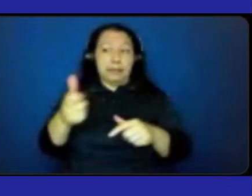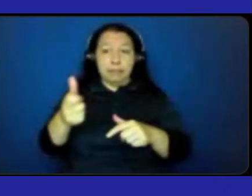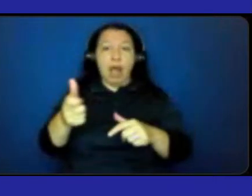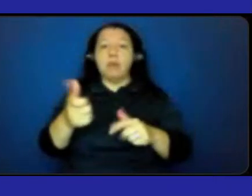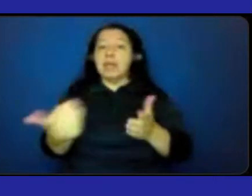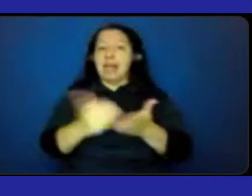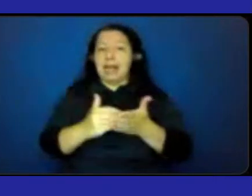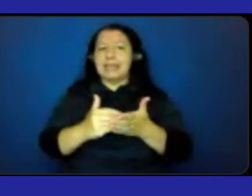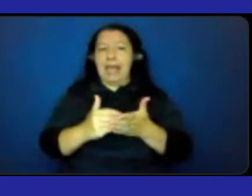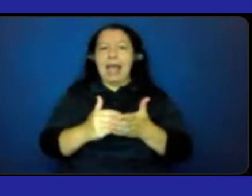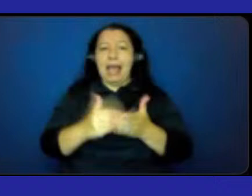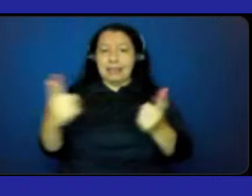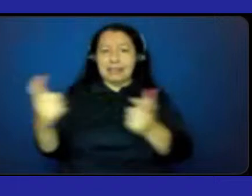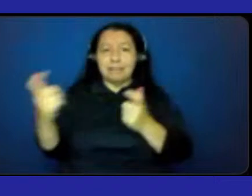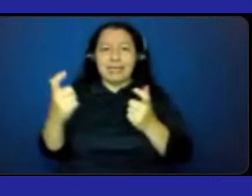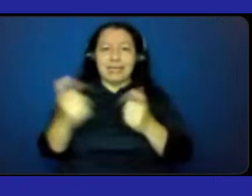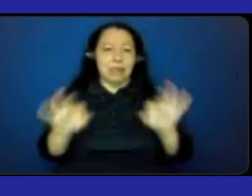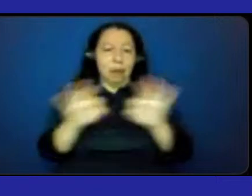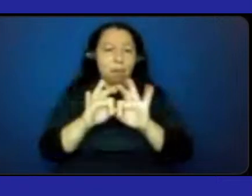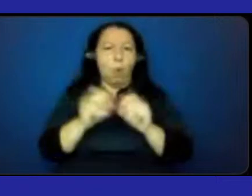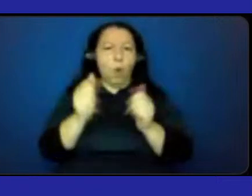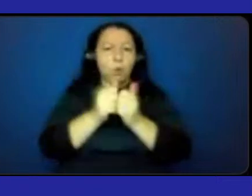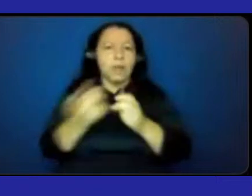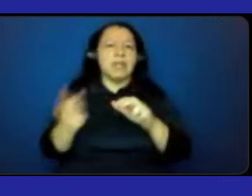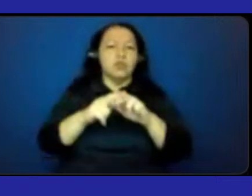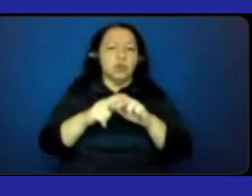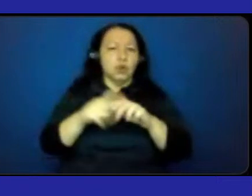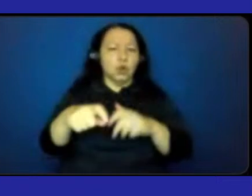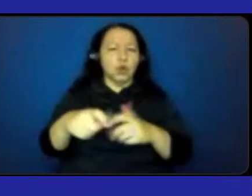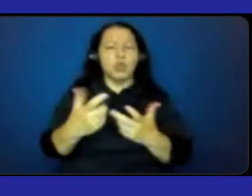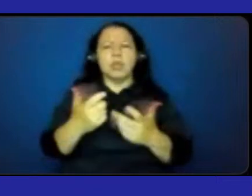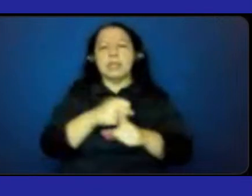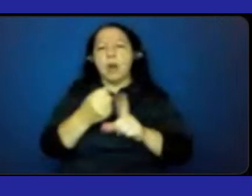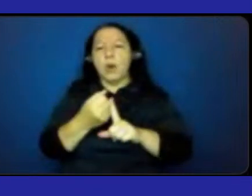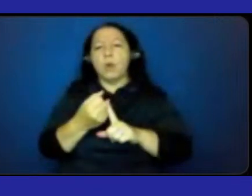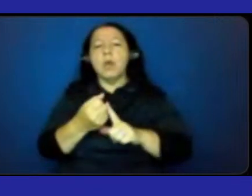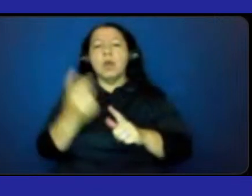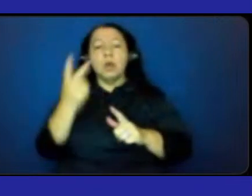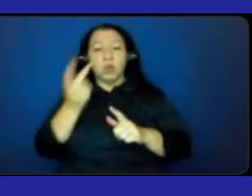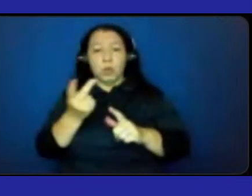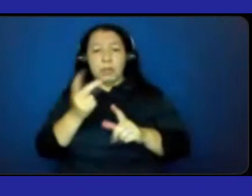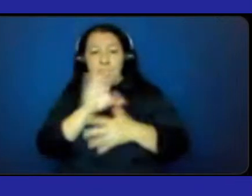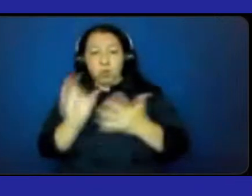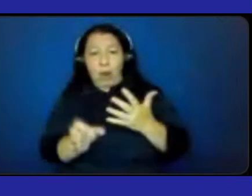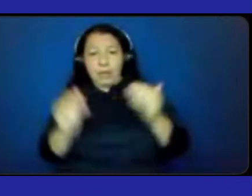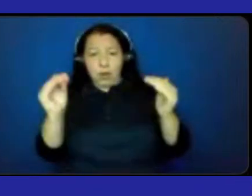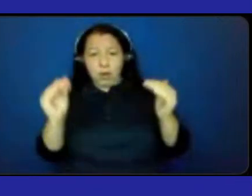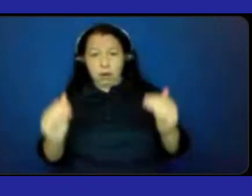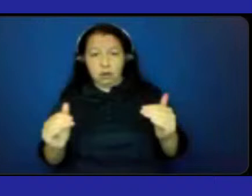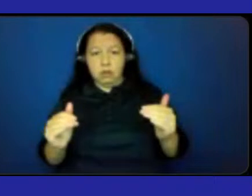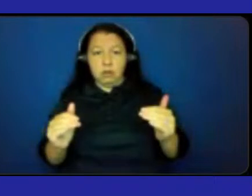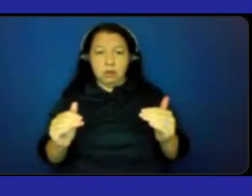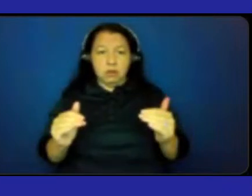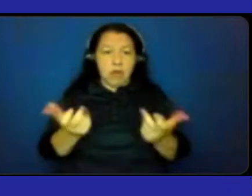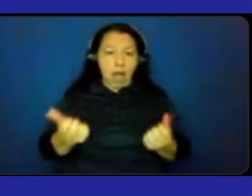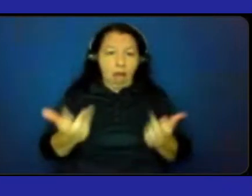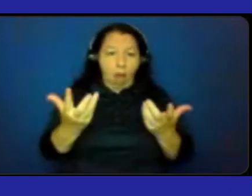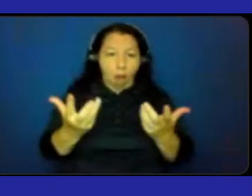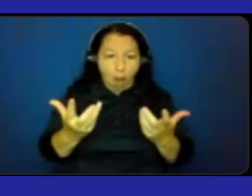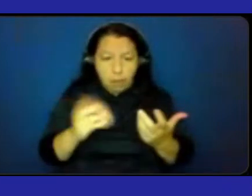important here in a surge scenario. Substantive criteria, you see broken down 30% each for relevant experience and thoroughness of the